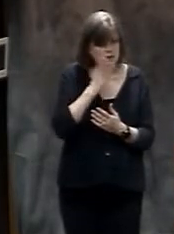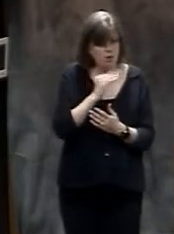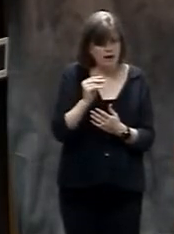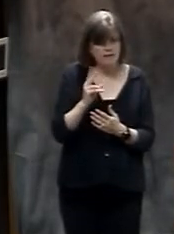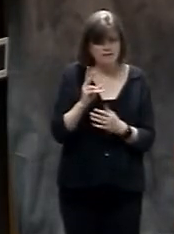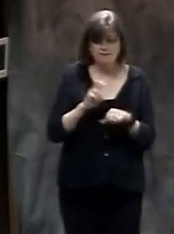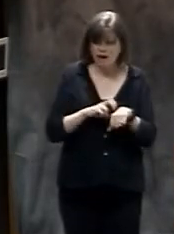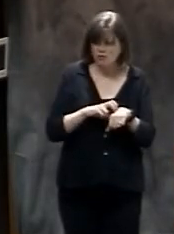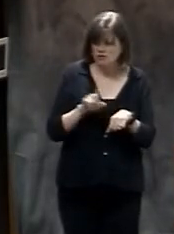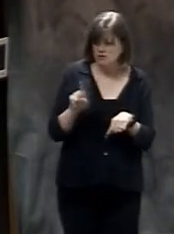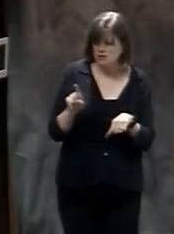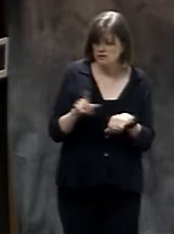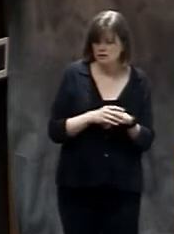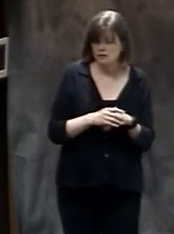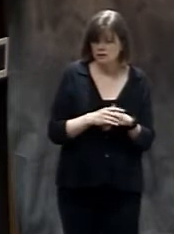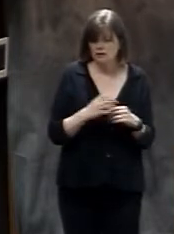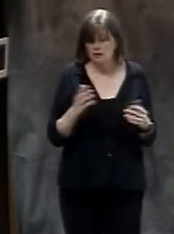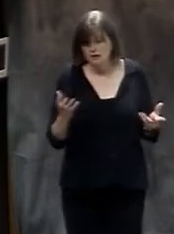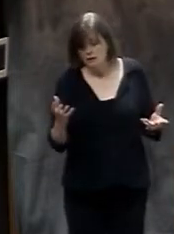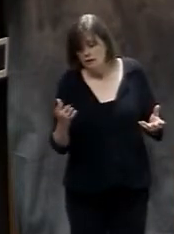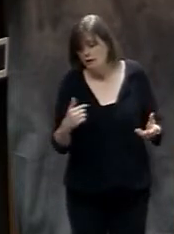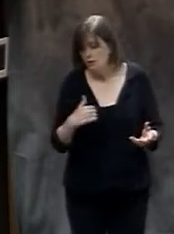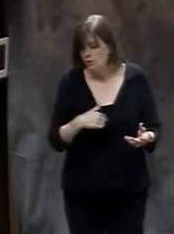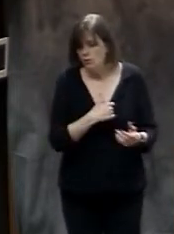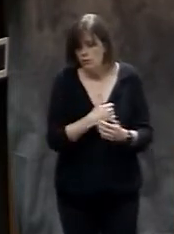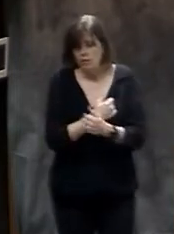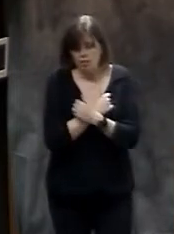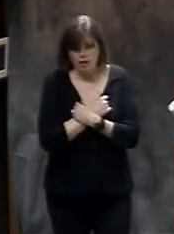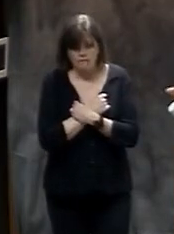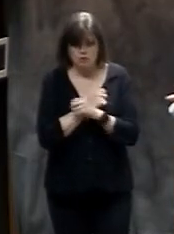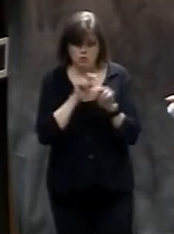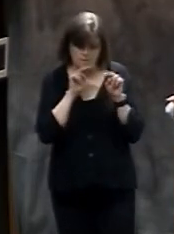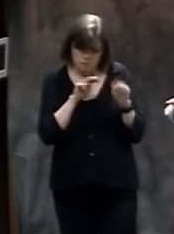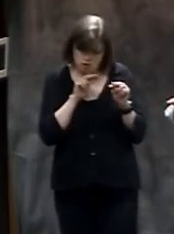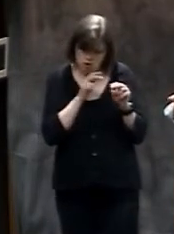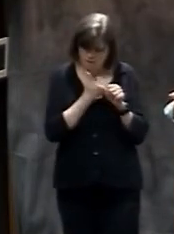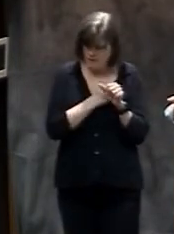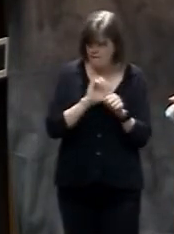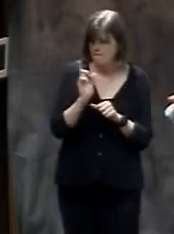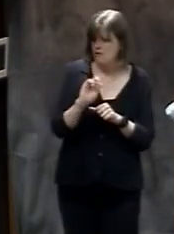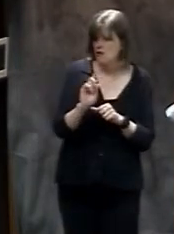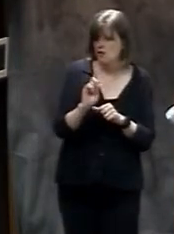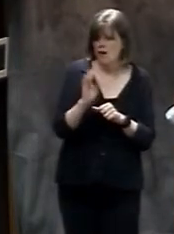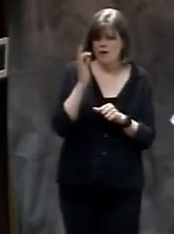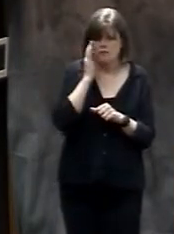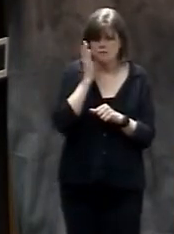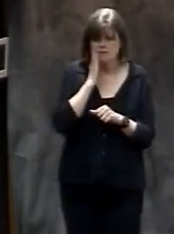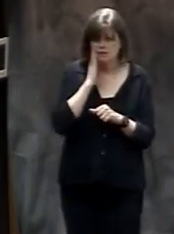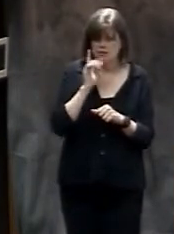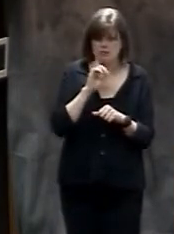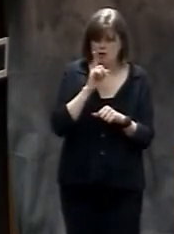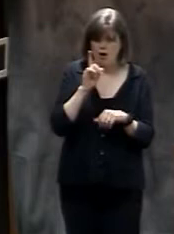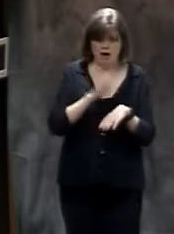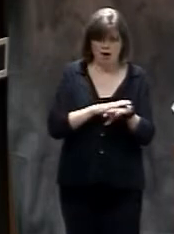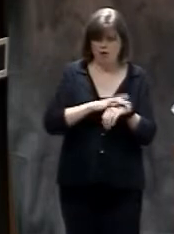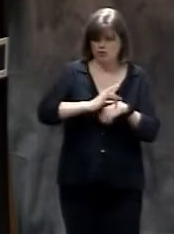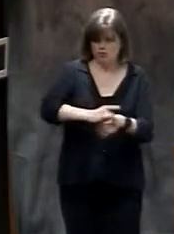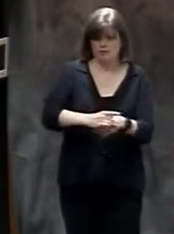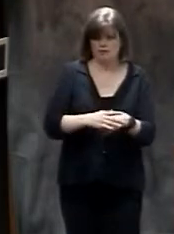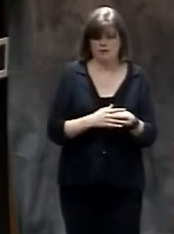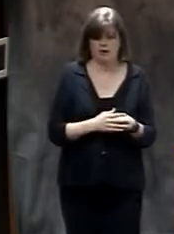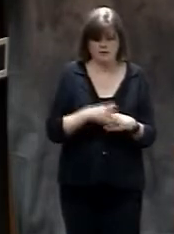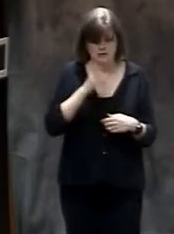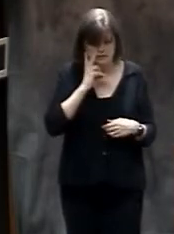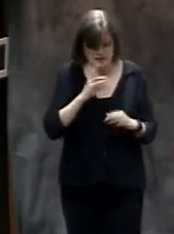love to be able to observe these mosquitoes everywhere where they exist and occur on the globe, and see